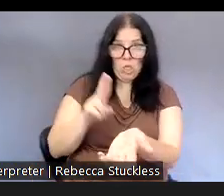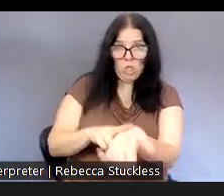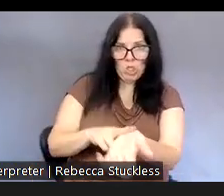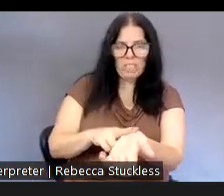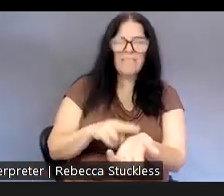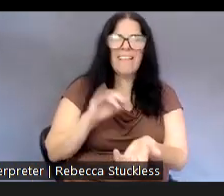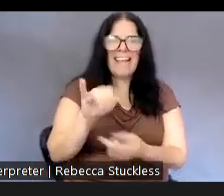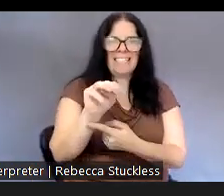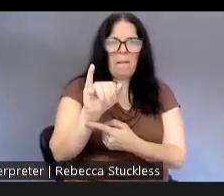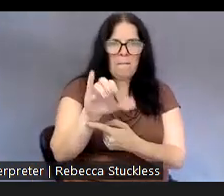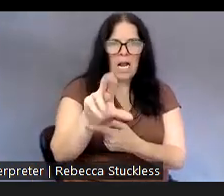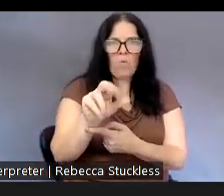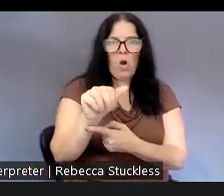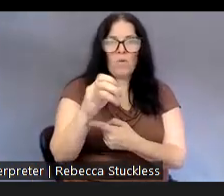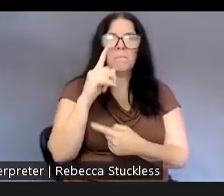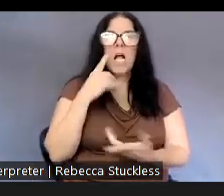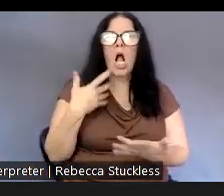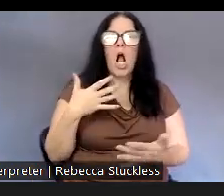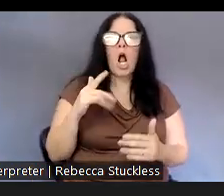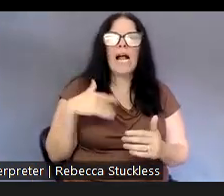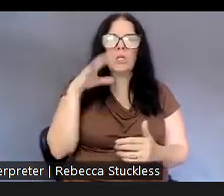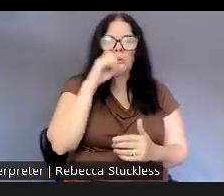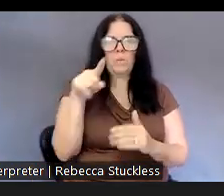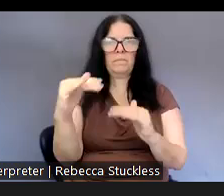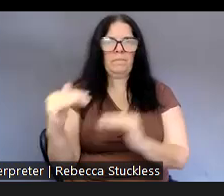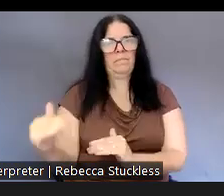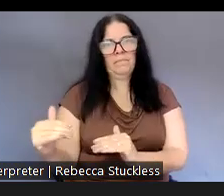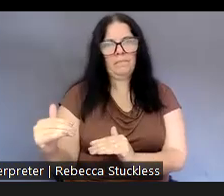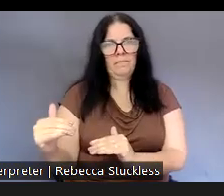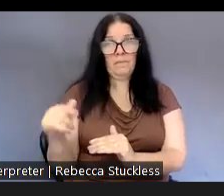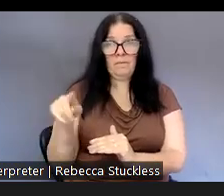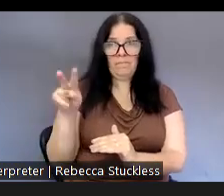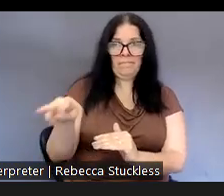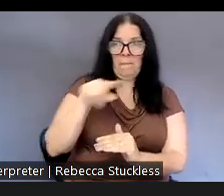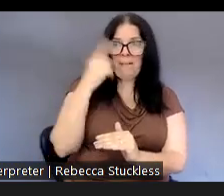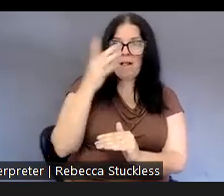very question assumed that the woman held a lower status